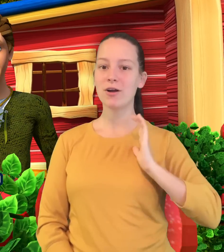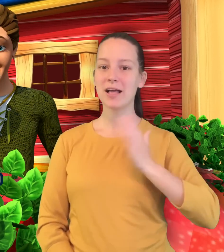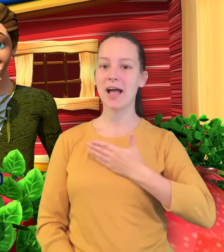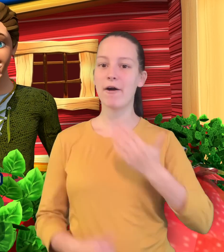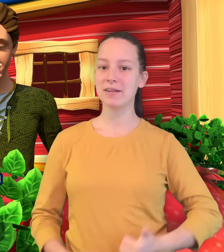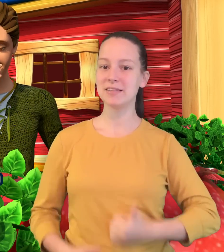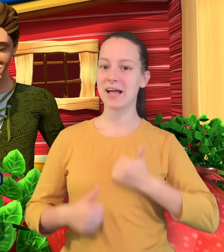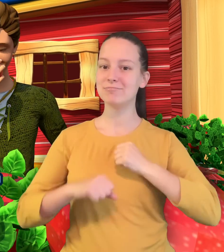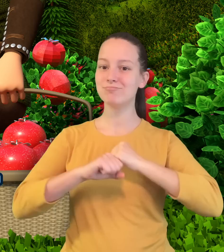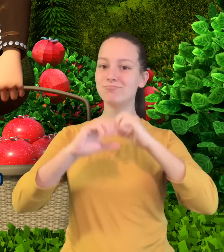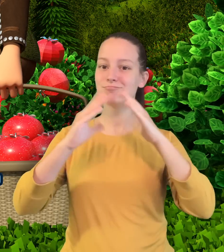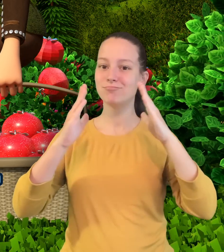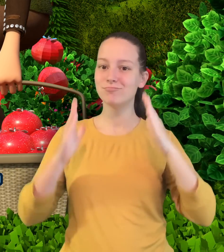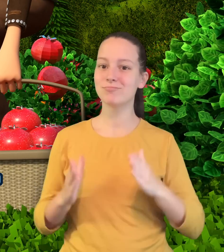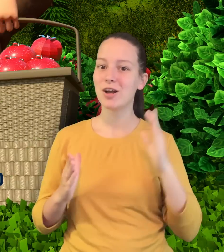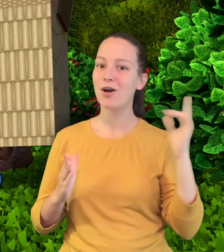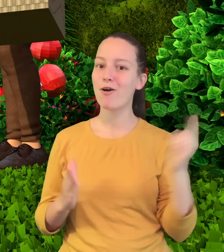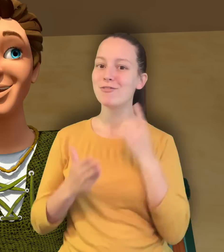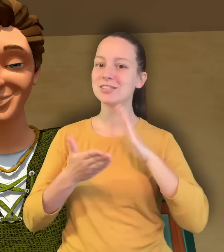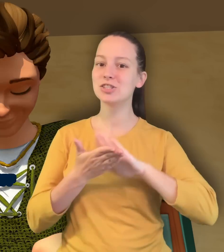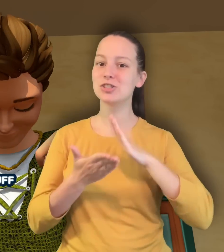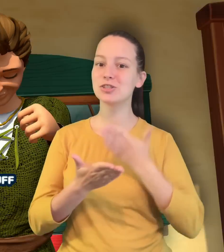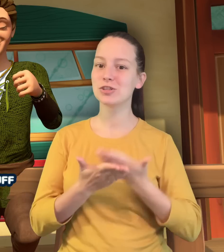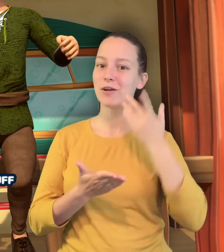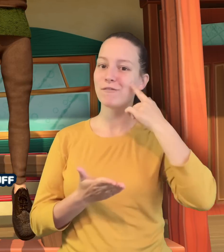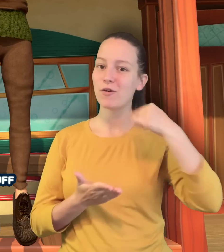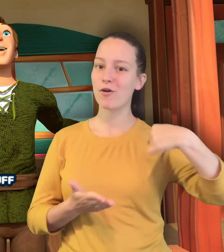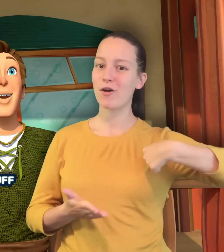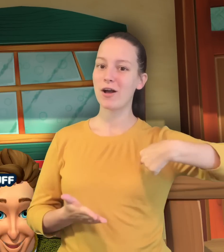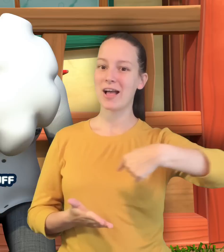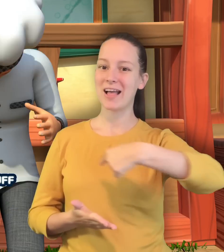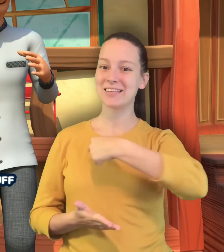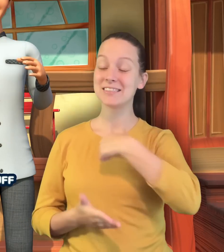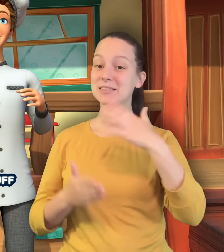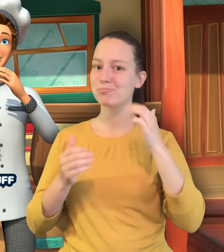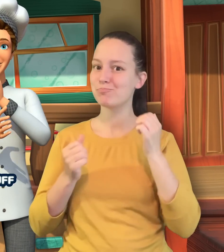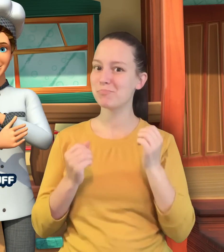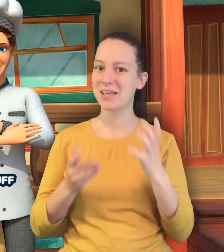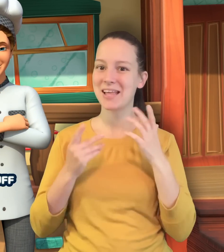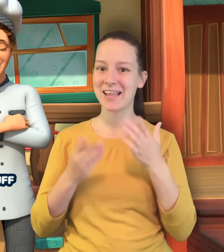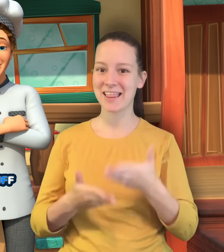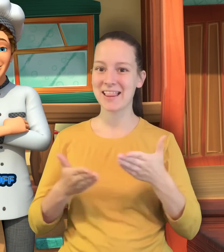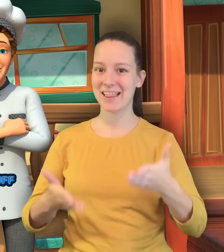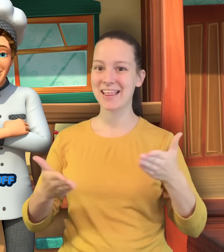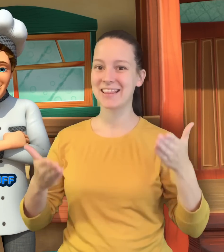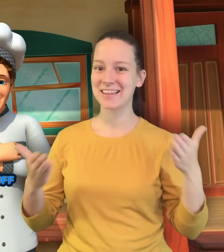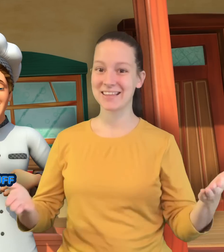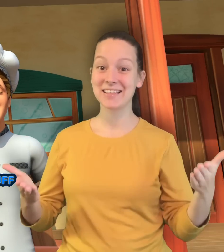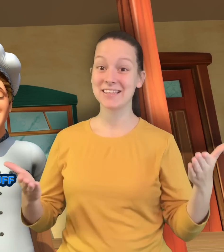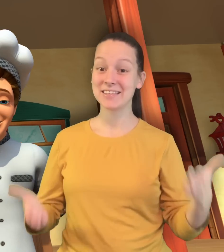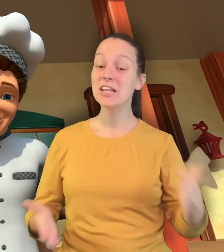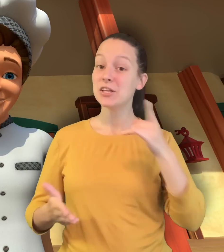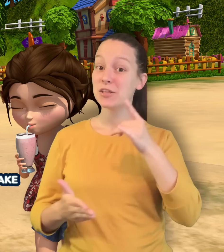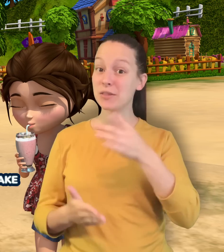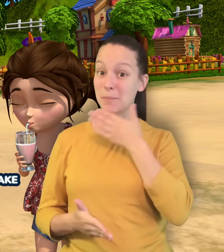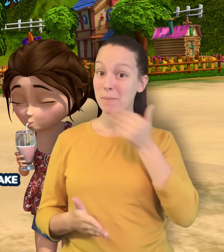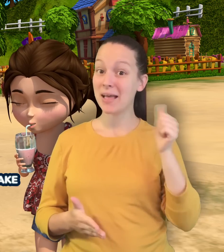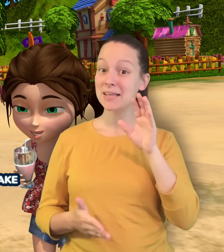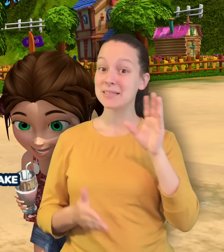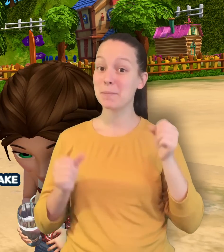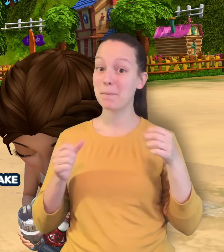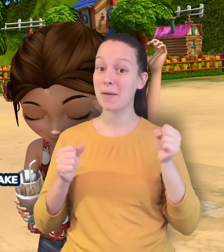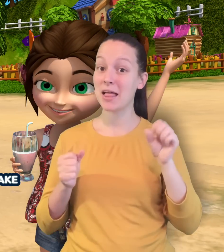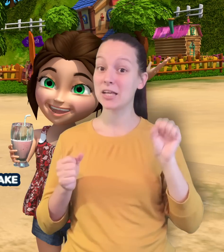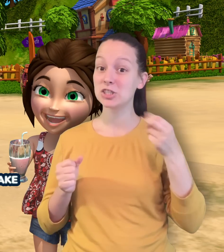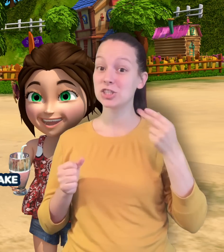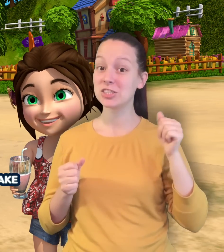Daddy, Daddy, our life garden, cooking for us all kind of stuff, the